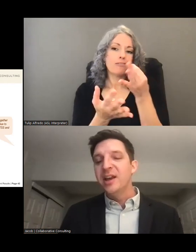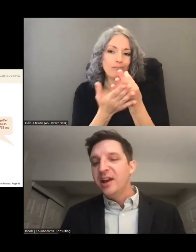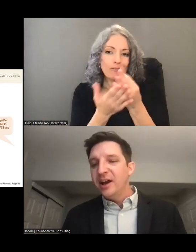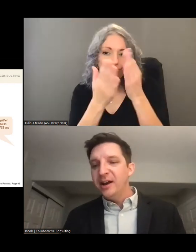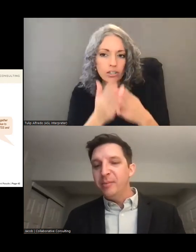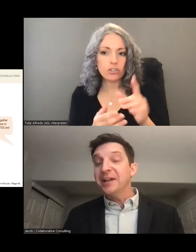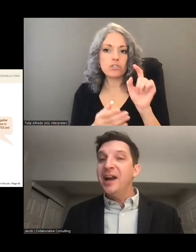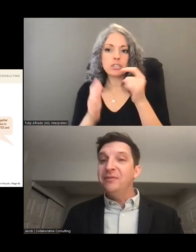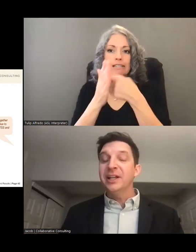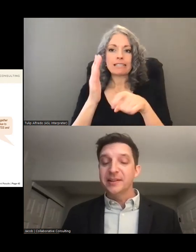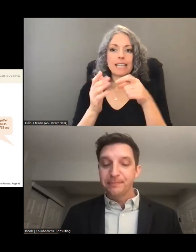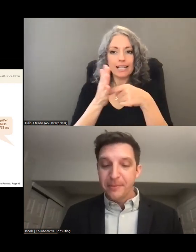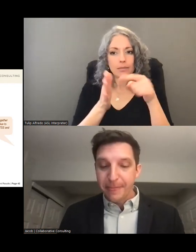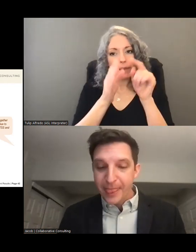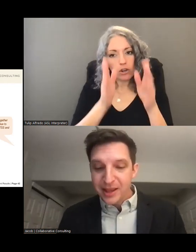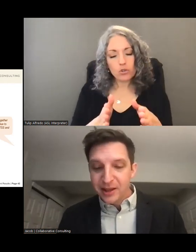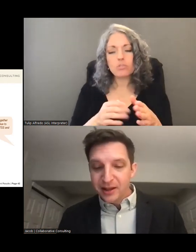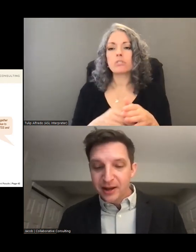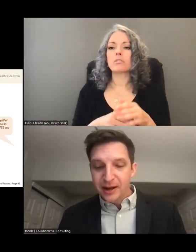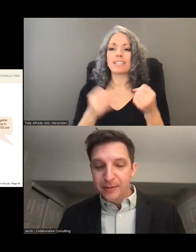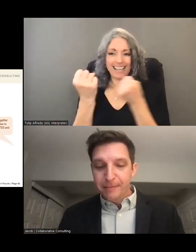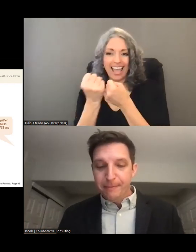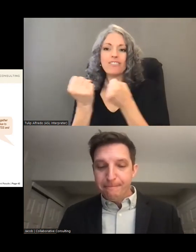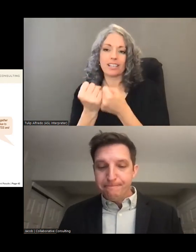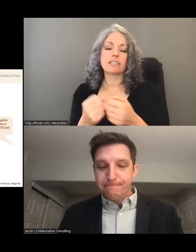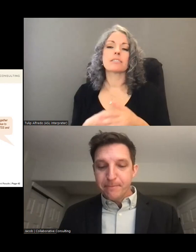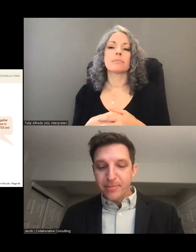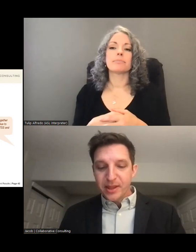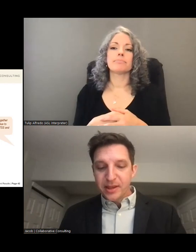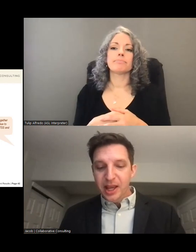taxpayers, back to advocates. And